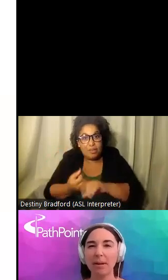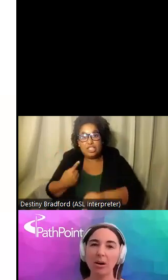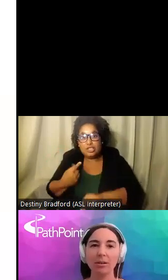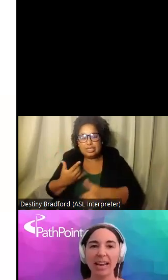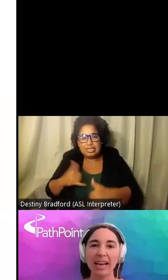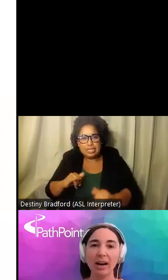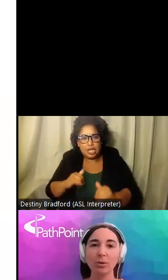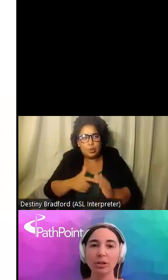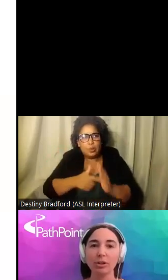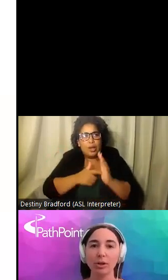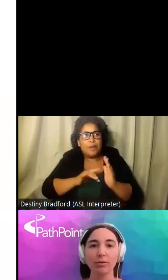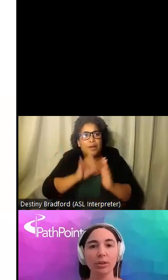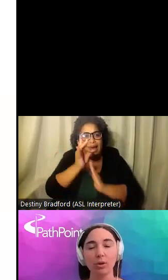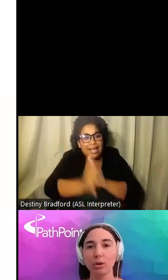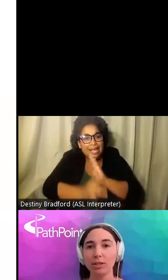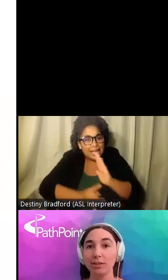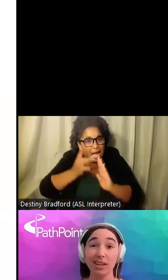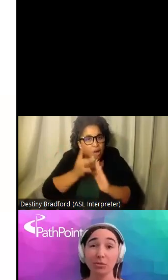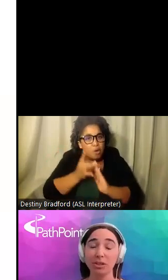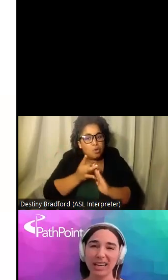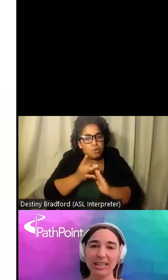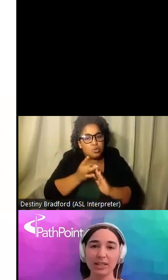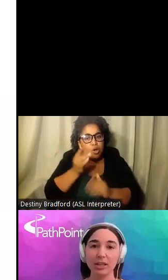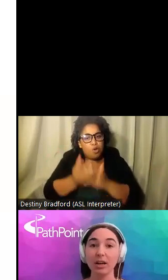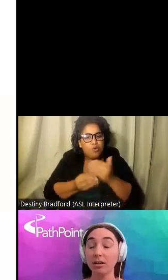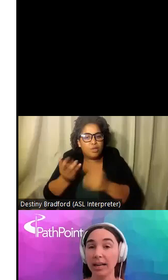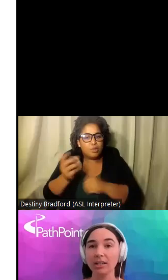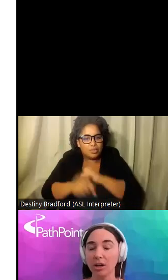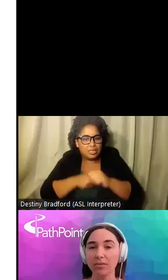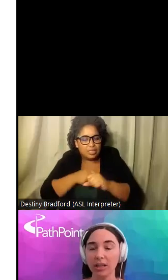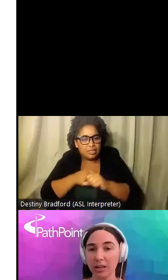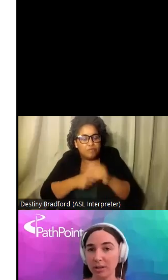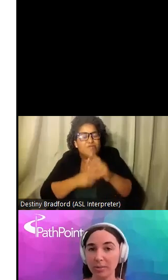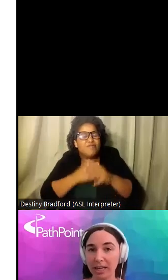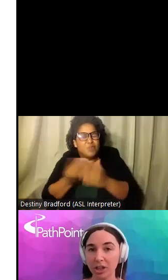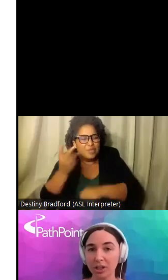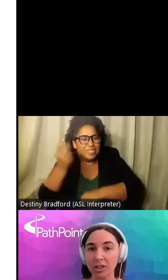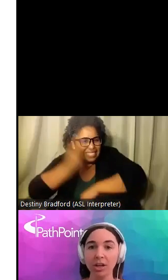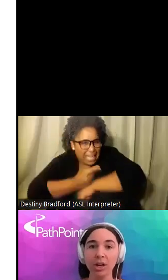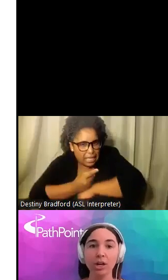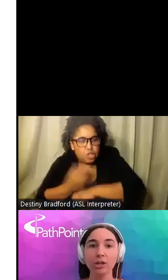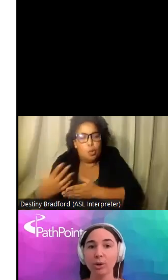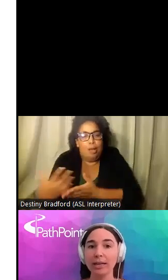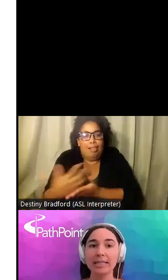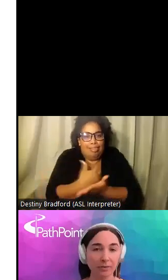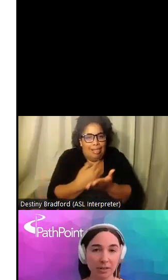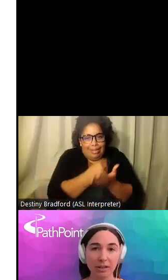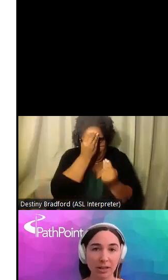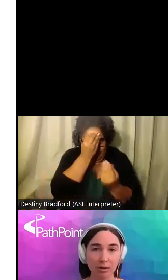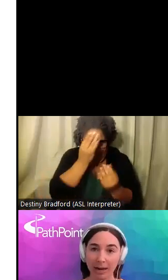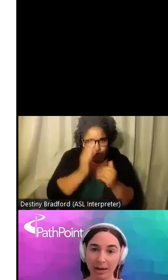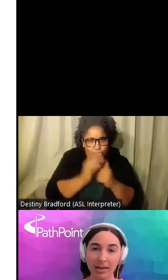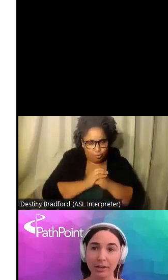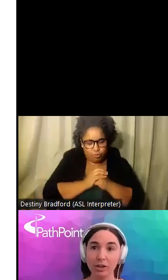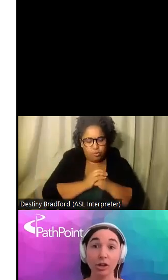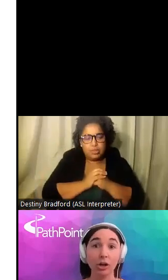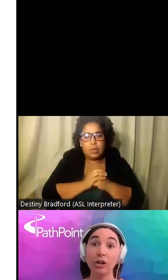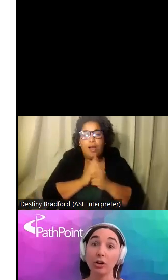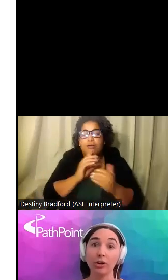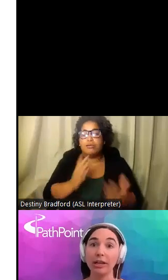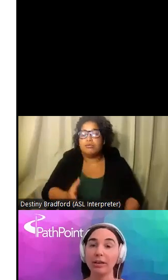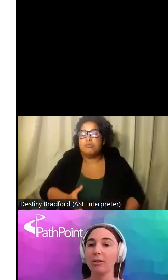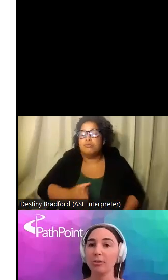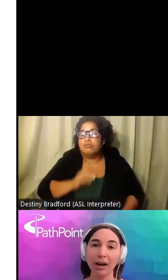me about 8 hours over the course of several days to collect all of the information. So I definitely recommend